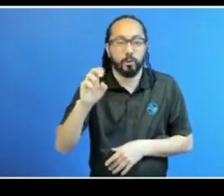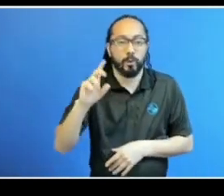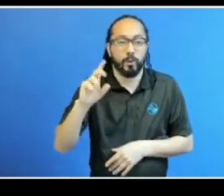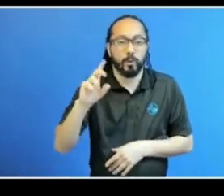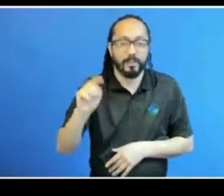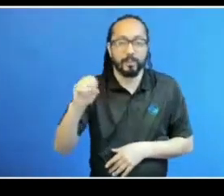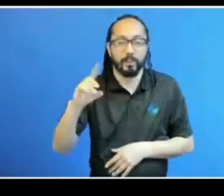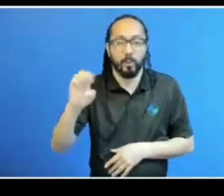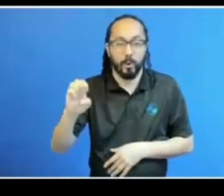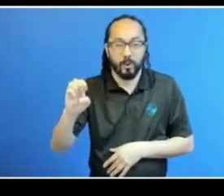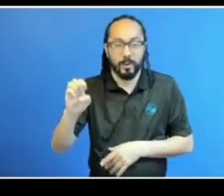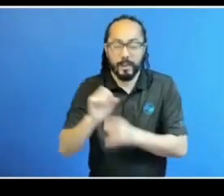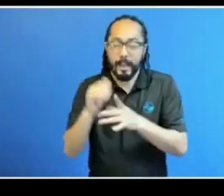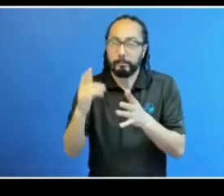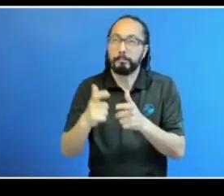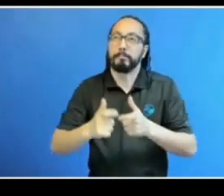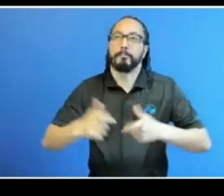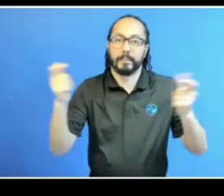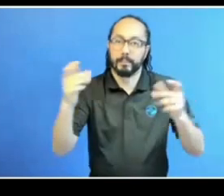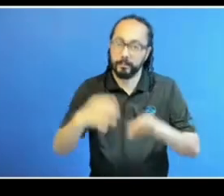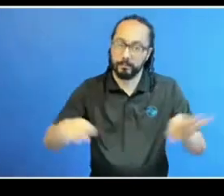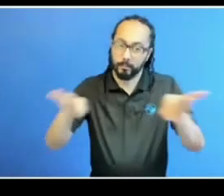thing.